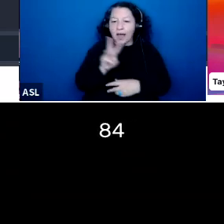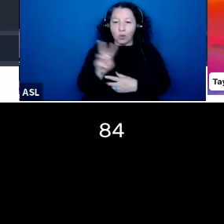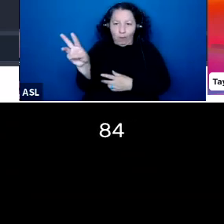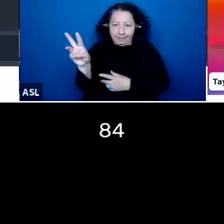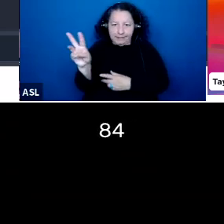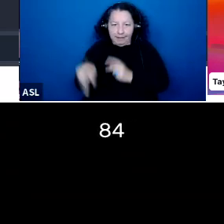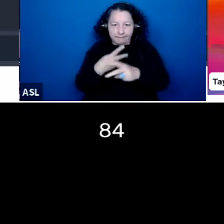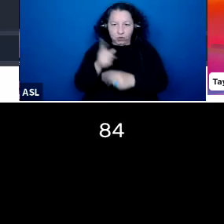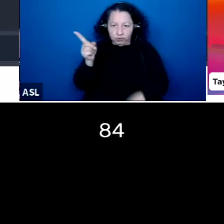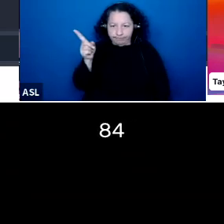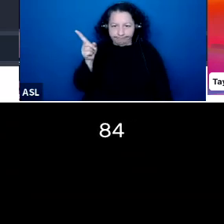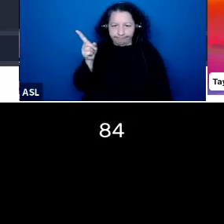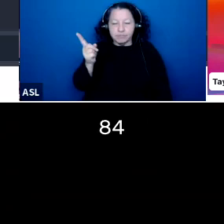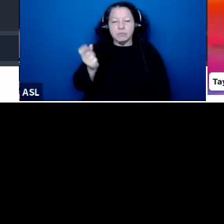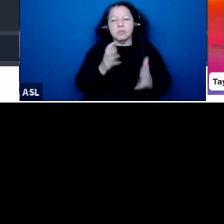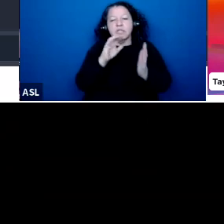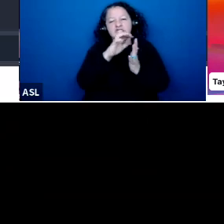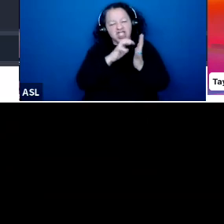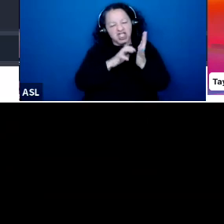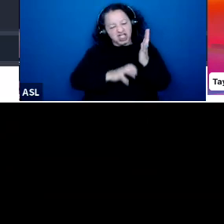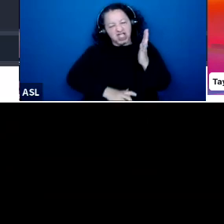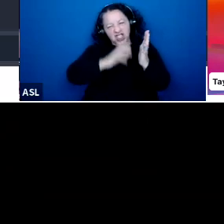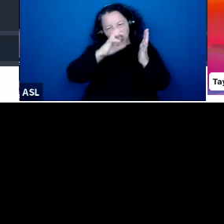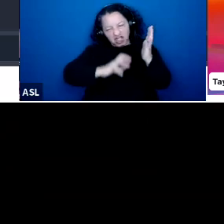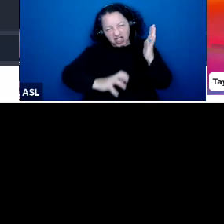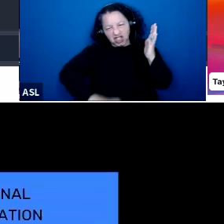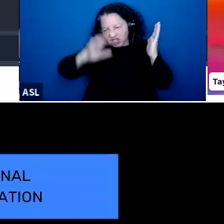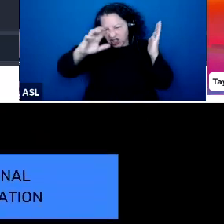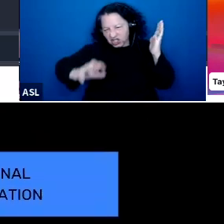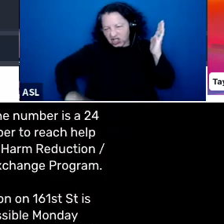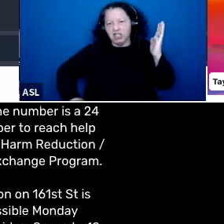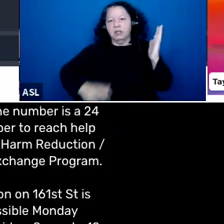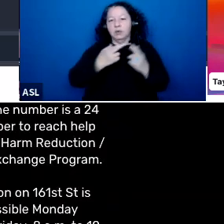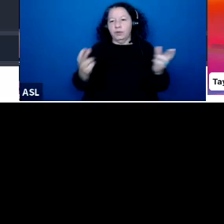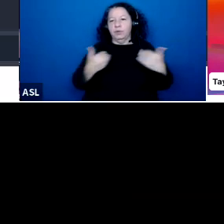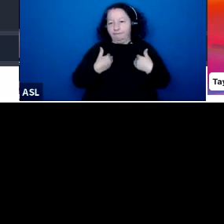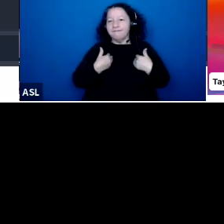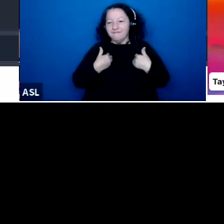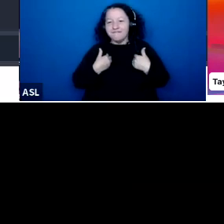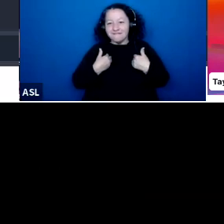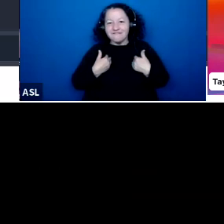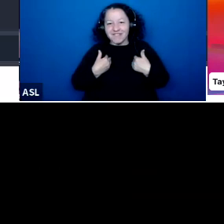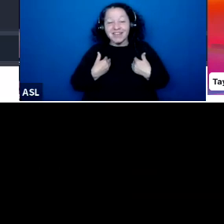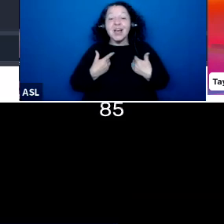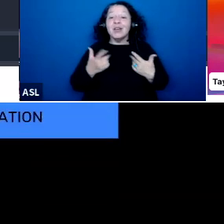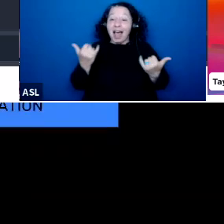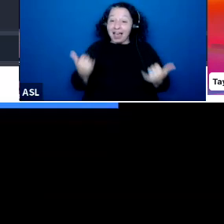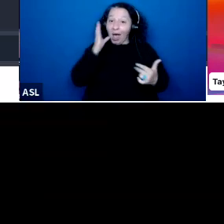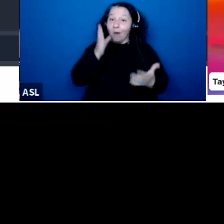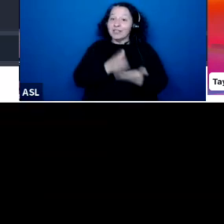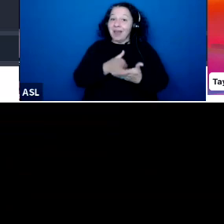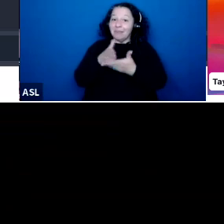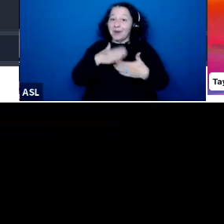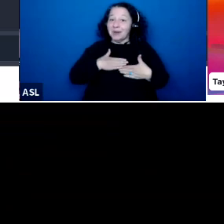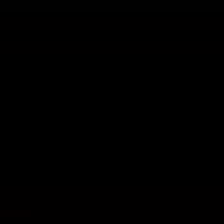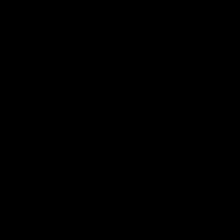to the web-based version because there are tons and tons of resources here. So I